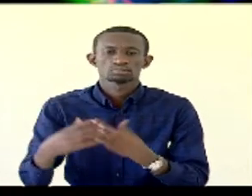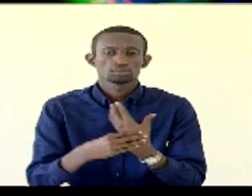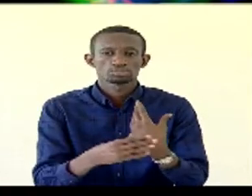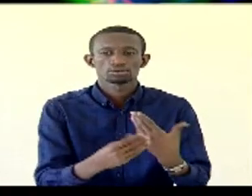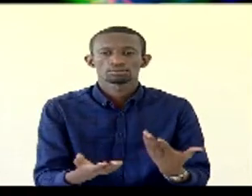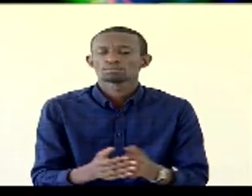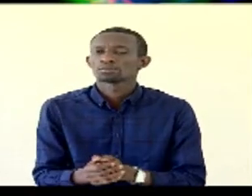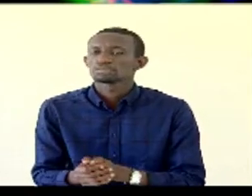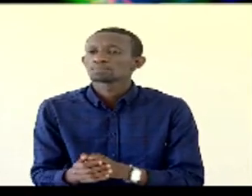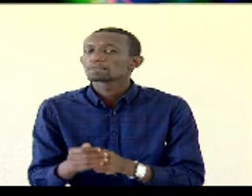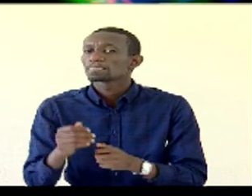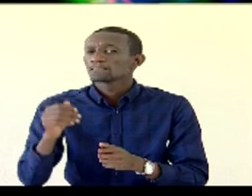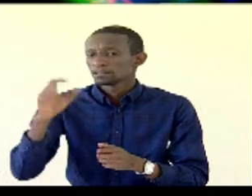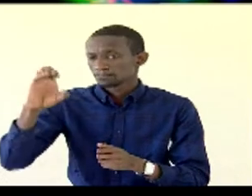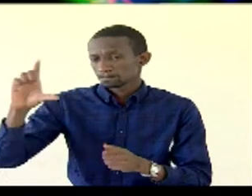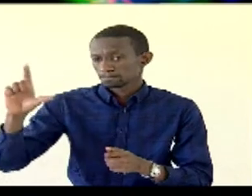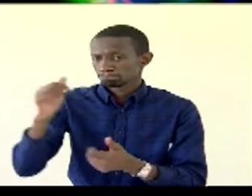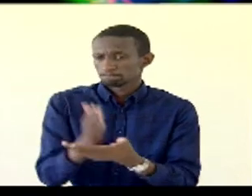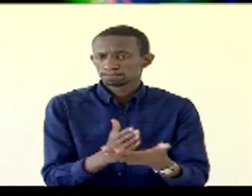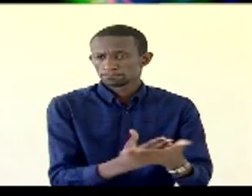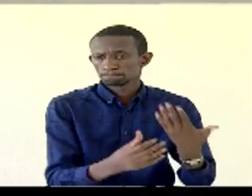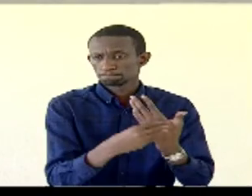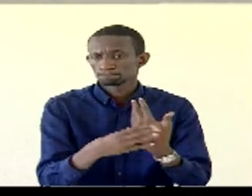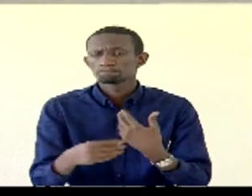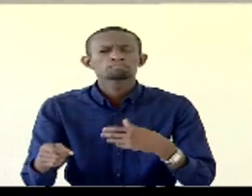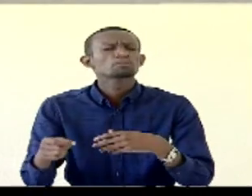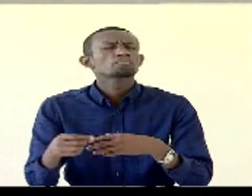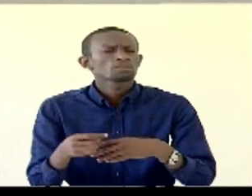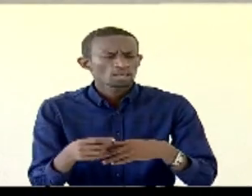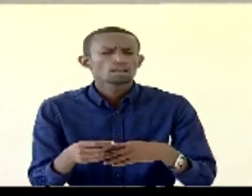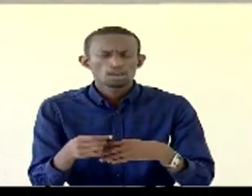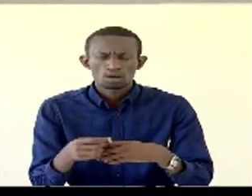So division of the cell, therefore, is the overall observation we would make.